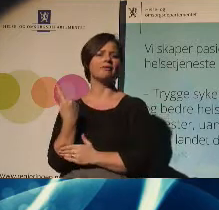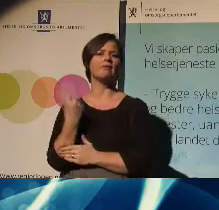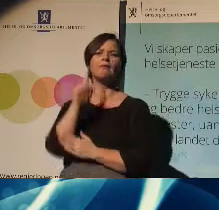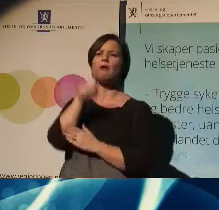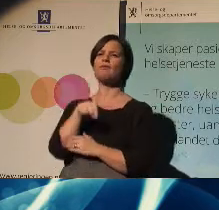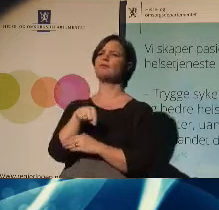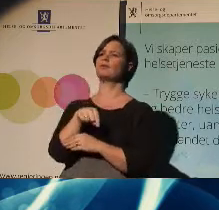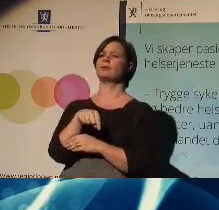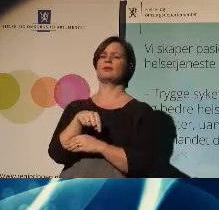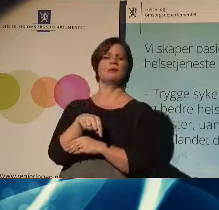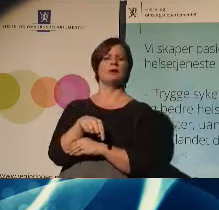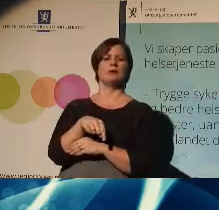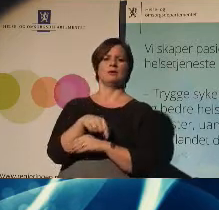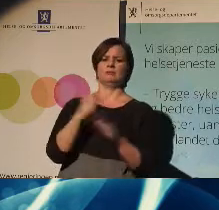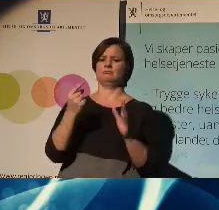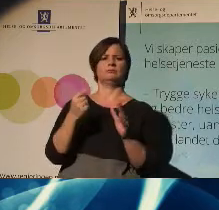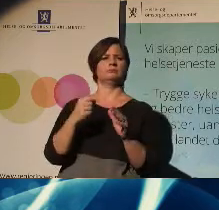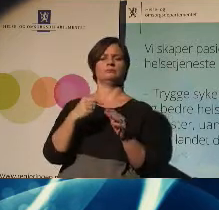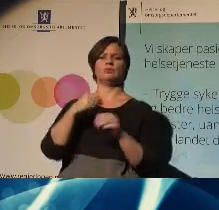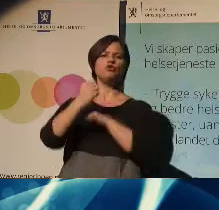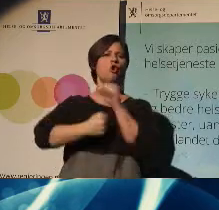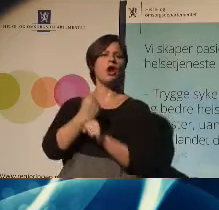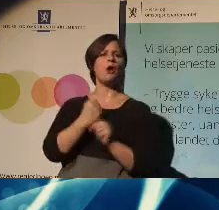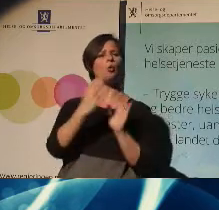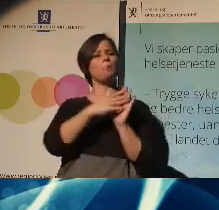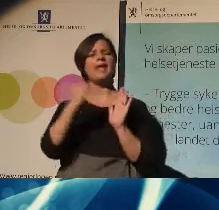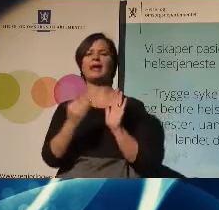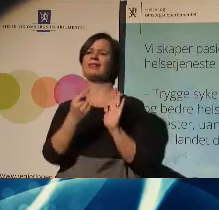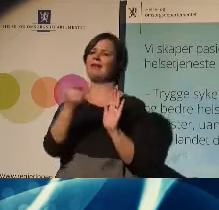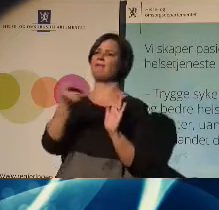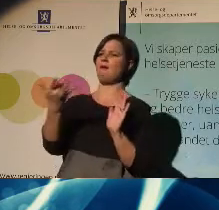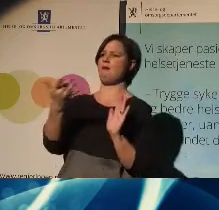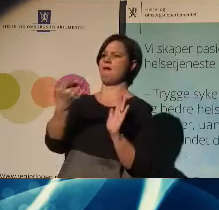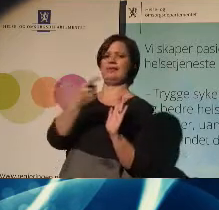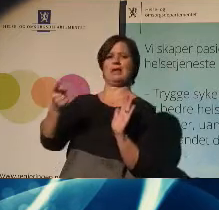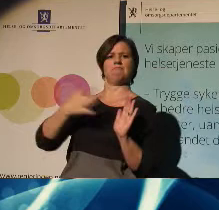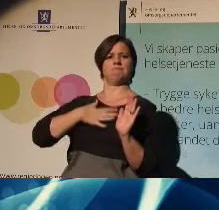are trying to introduce in Norway to bring it now to